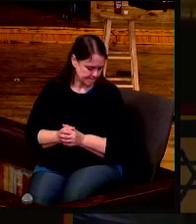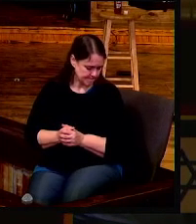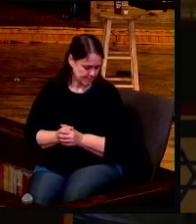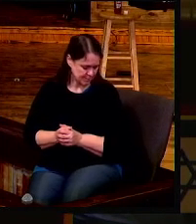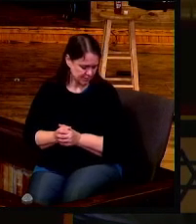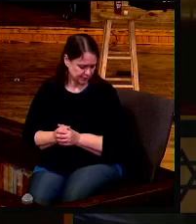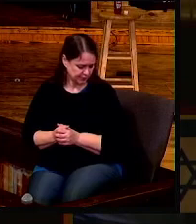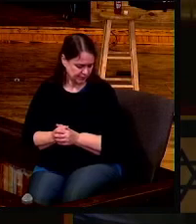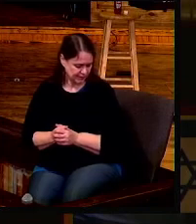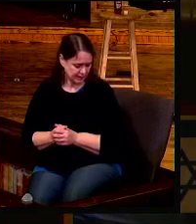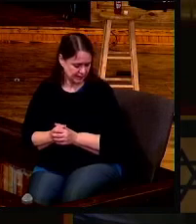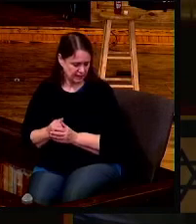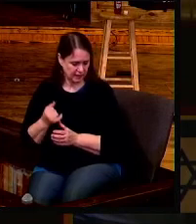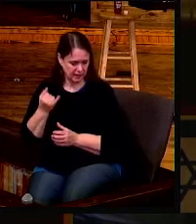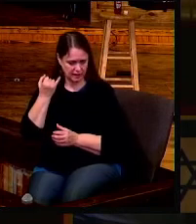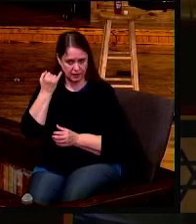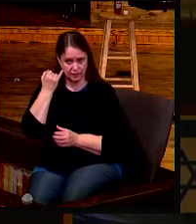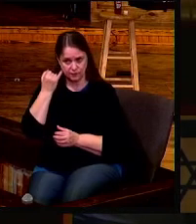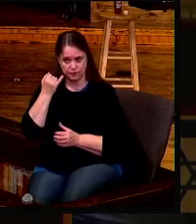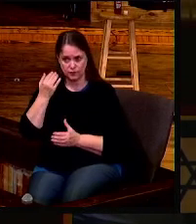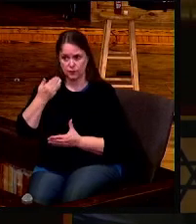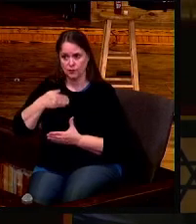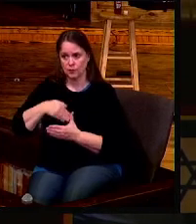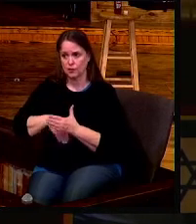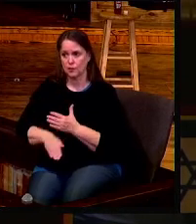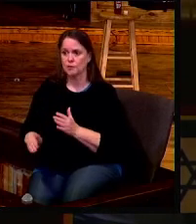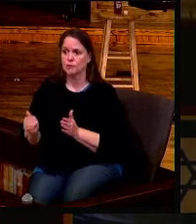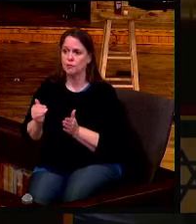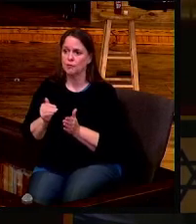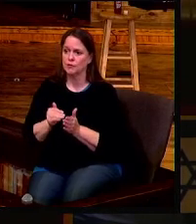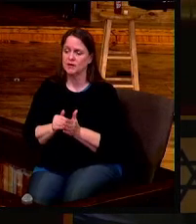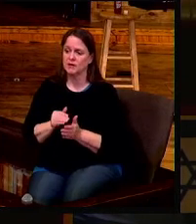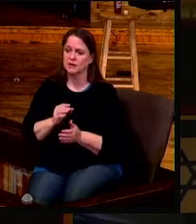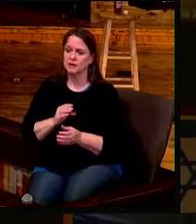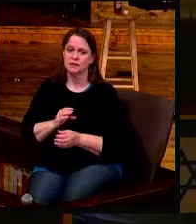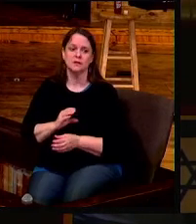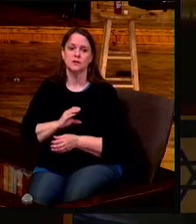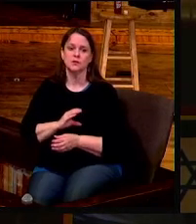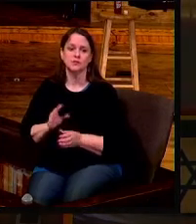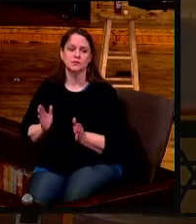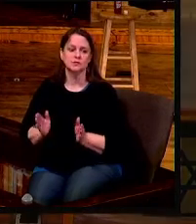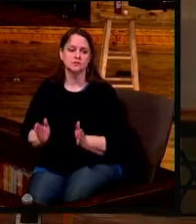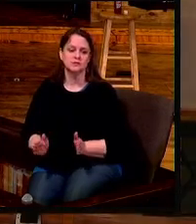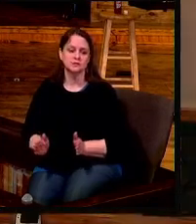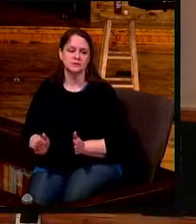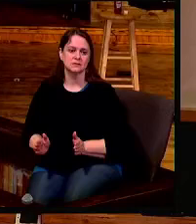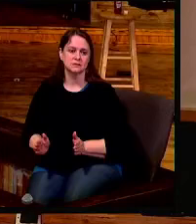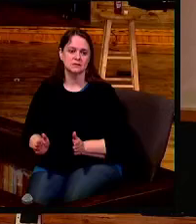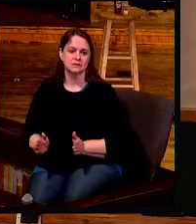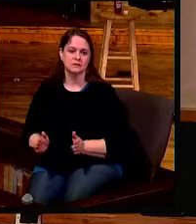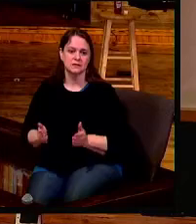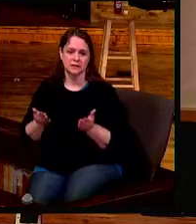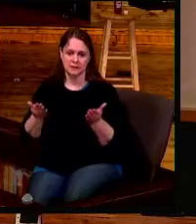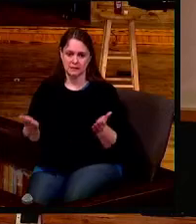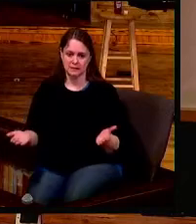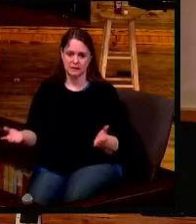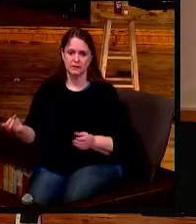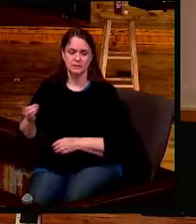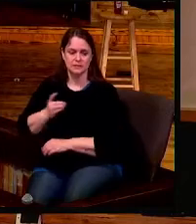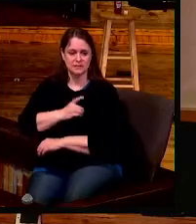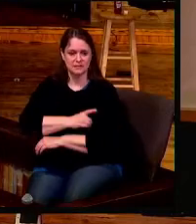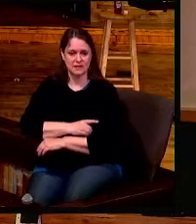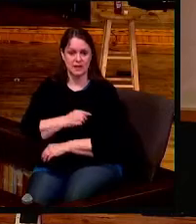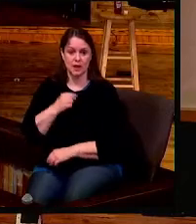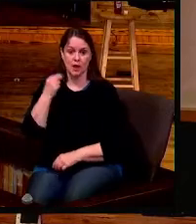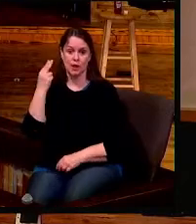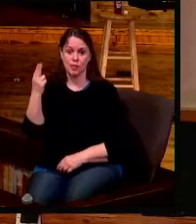If you're a bought, born-again Christian sitting in here today, and praise the Lord, we have 3 more that joined our